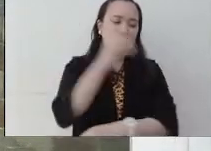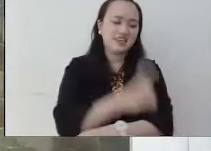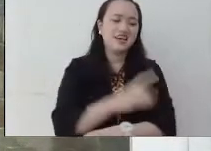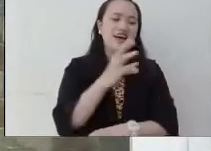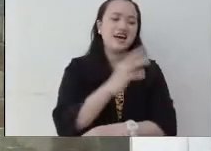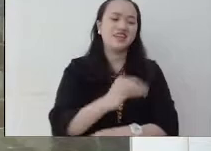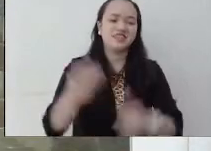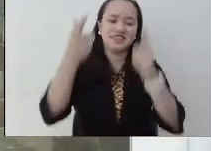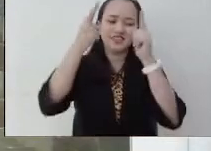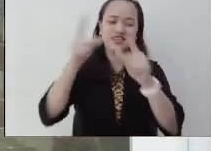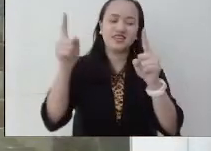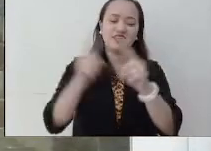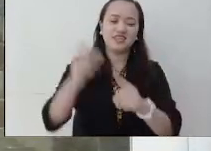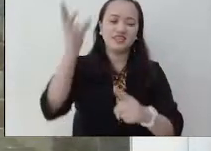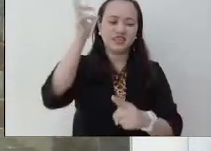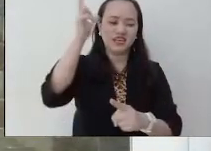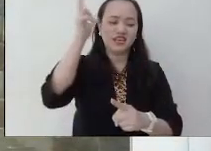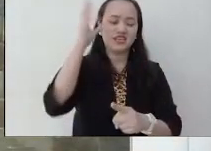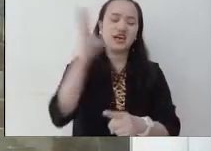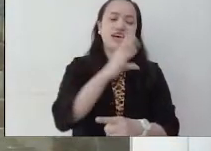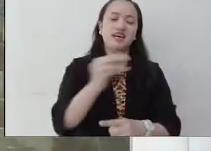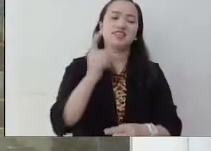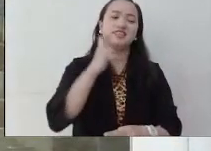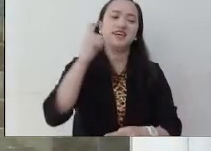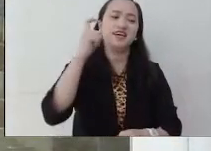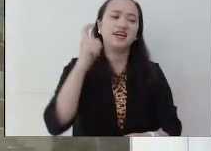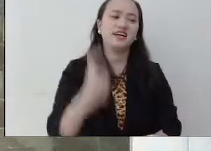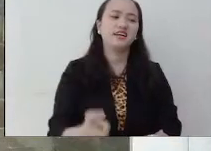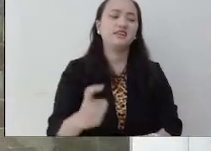today. Then look back to Satan and